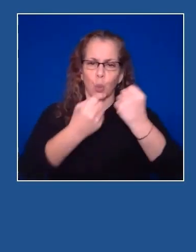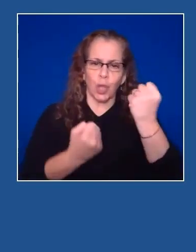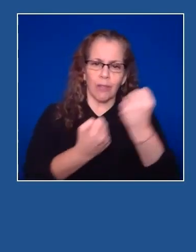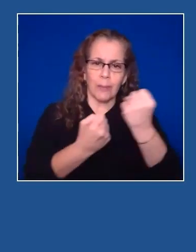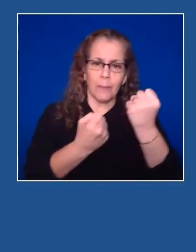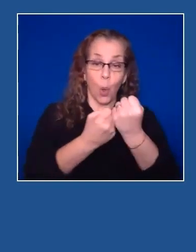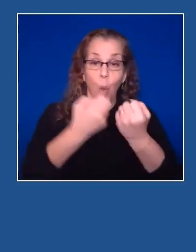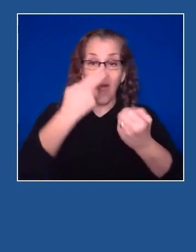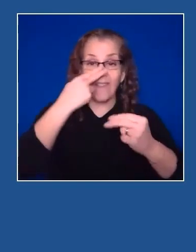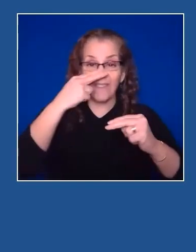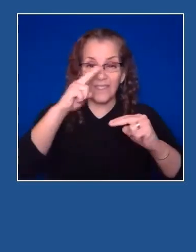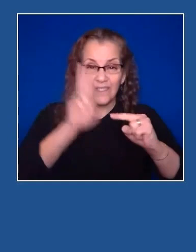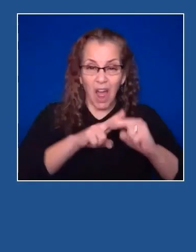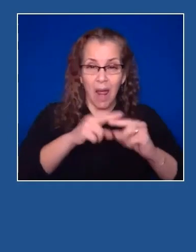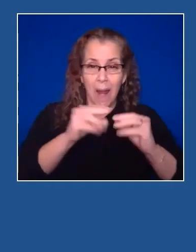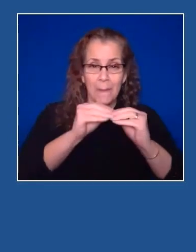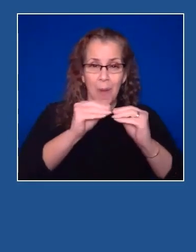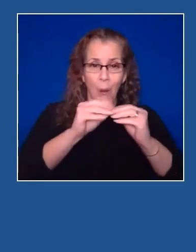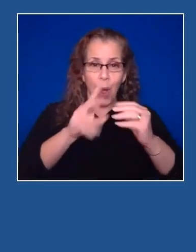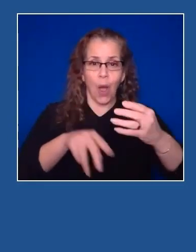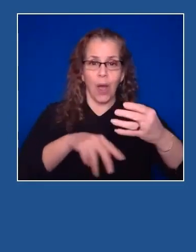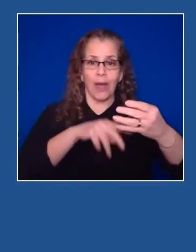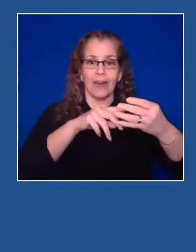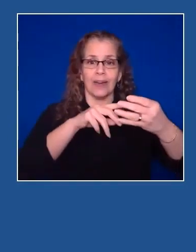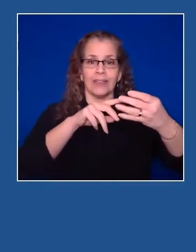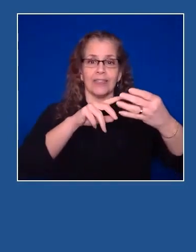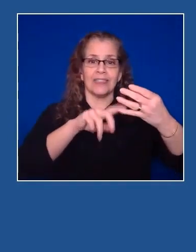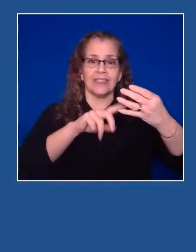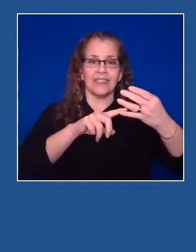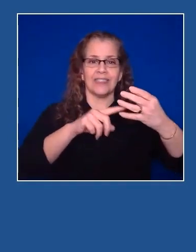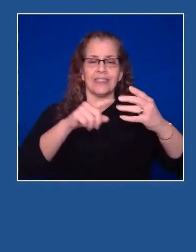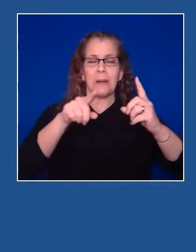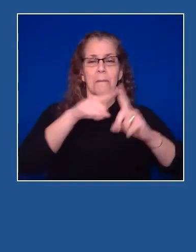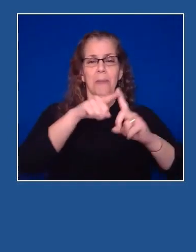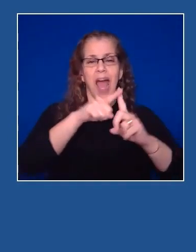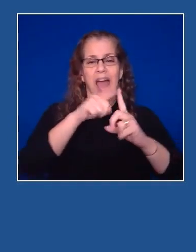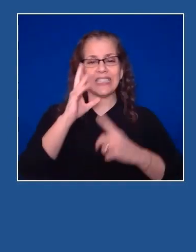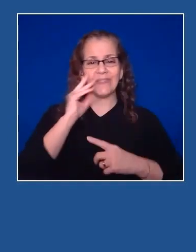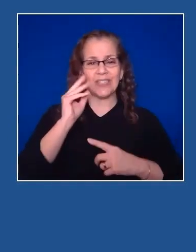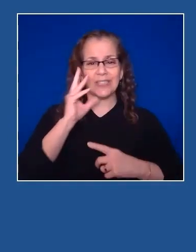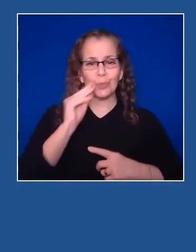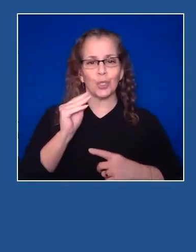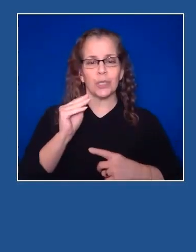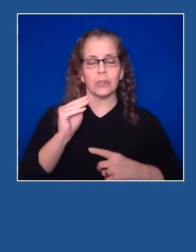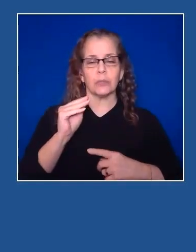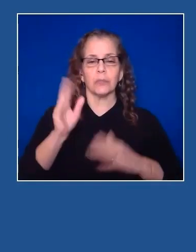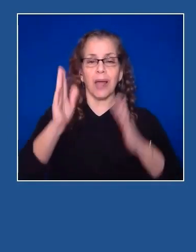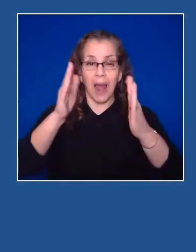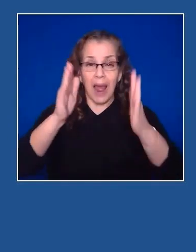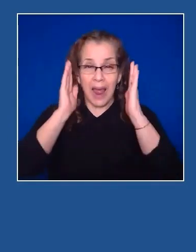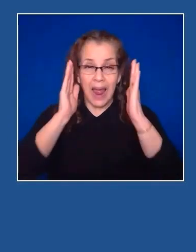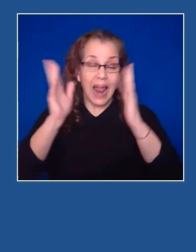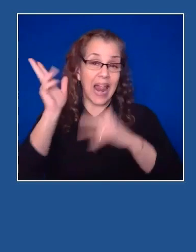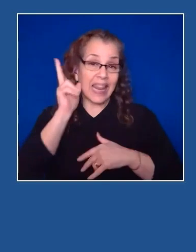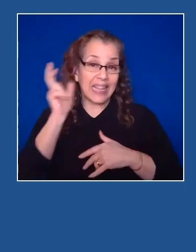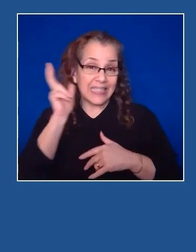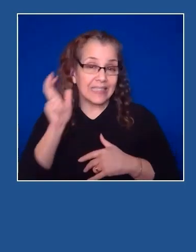fun, more positive experiences, more time listening and understanding, less time problem